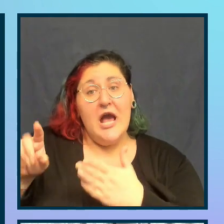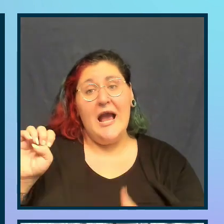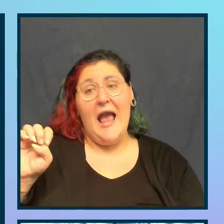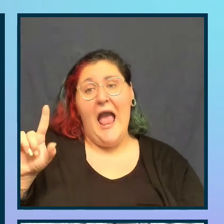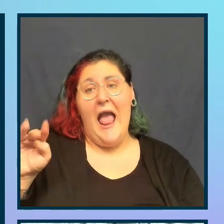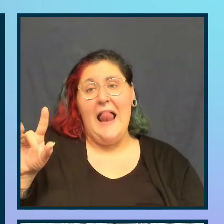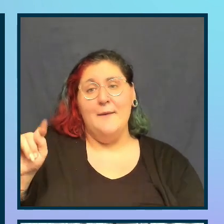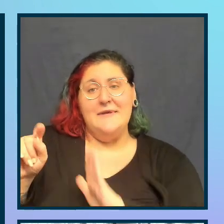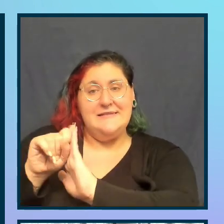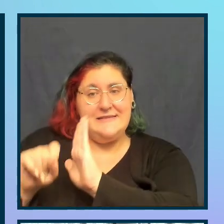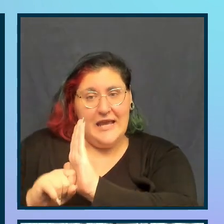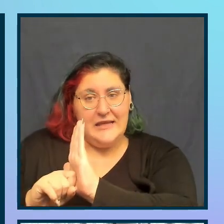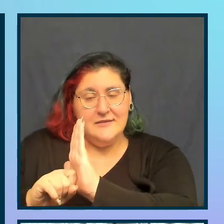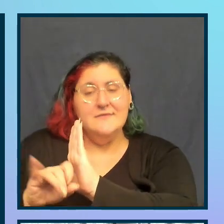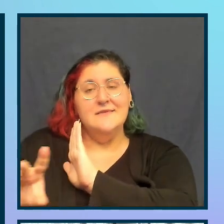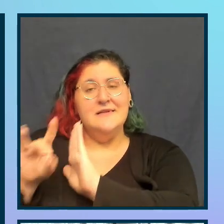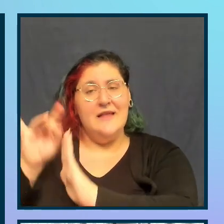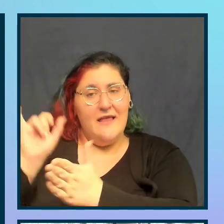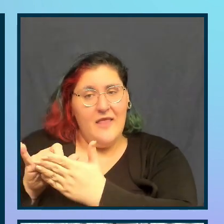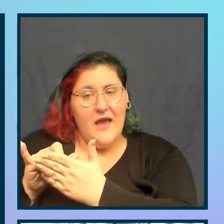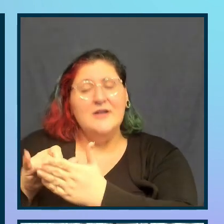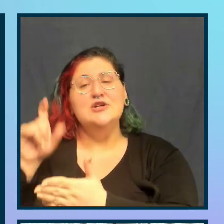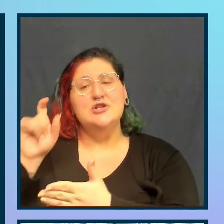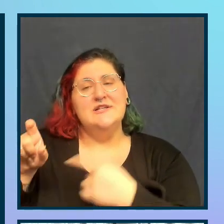think it should be for there. So at this point, it should be expanded.